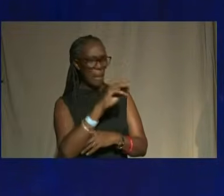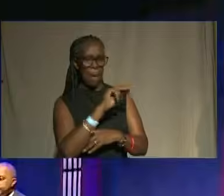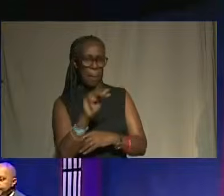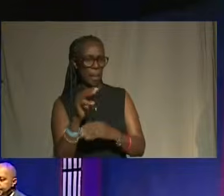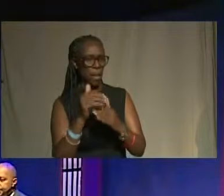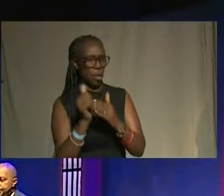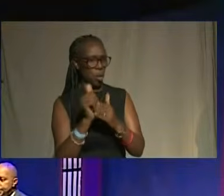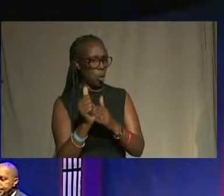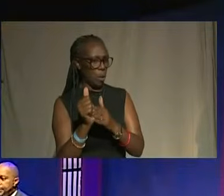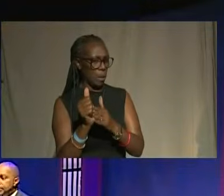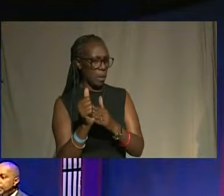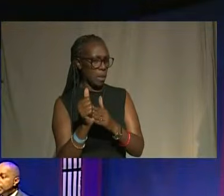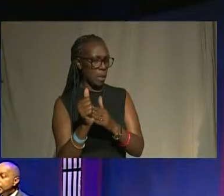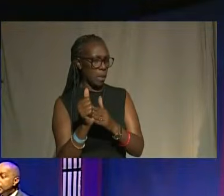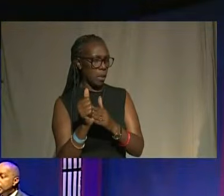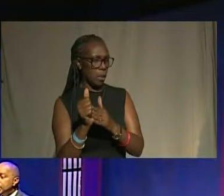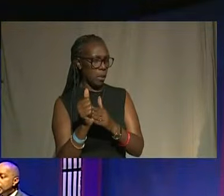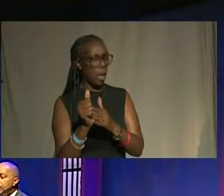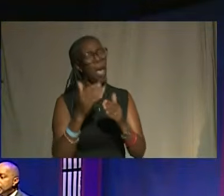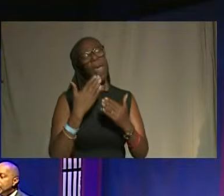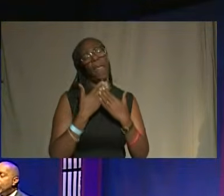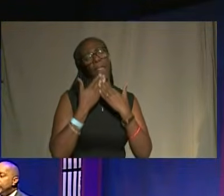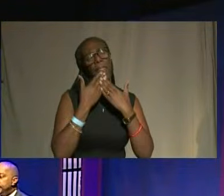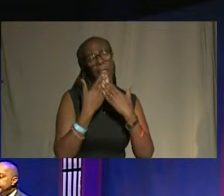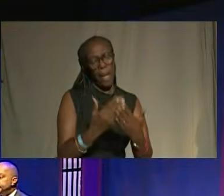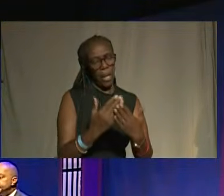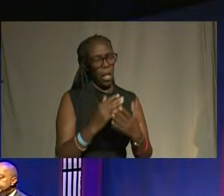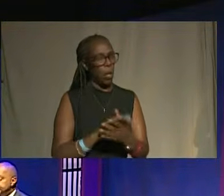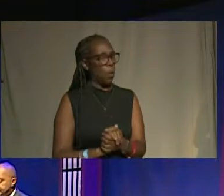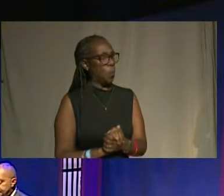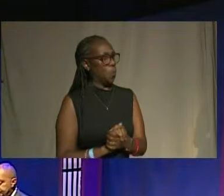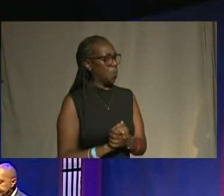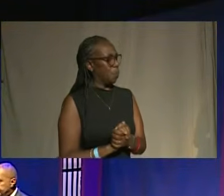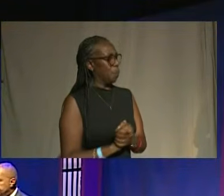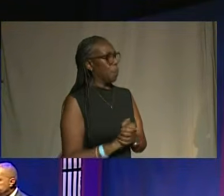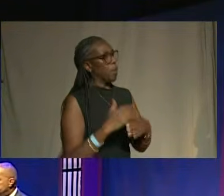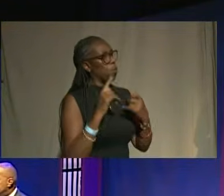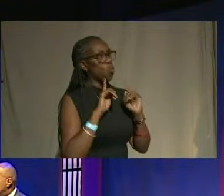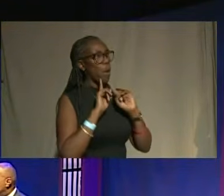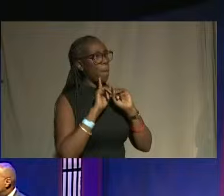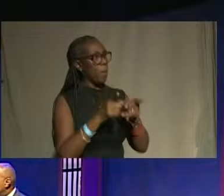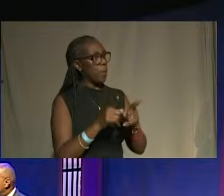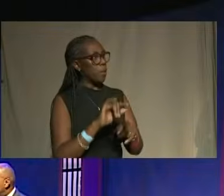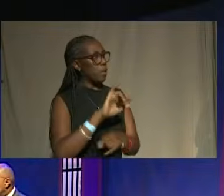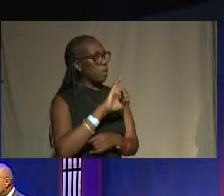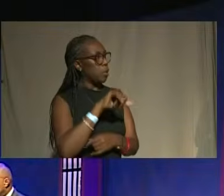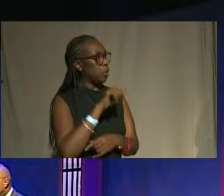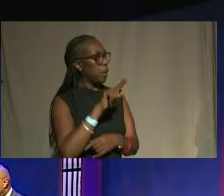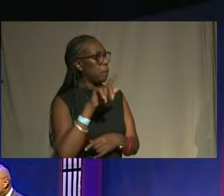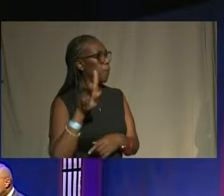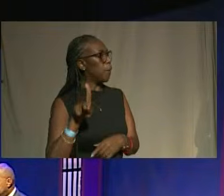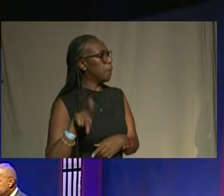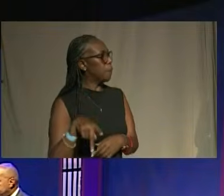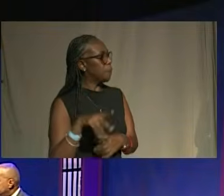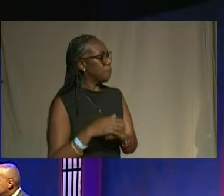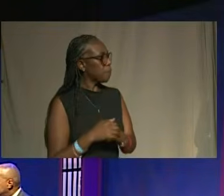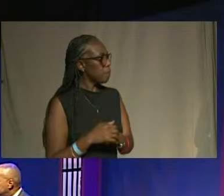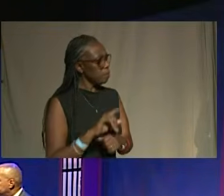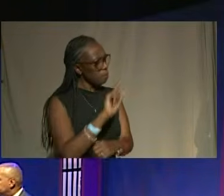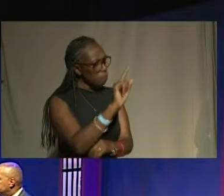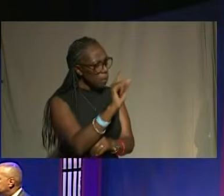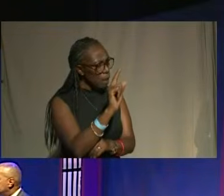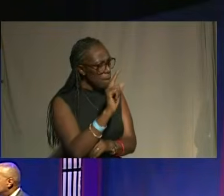you, Team PNP. Team JLP, you have a rebuttal, 45 seconds. Well, first of all, I think we have to